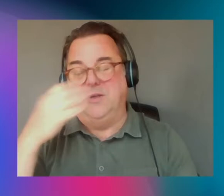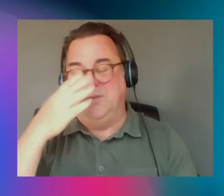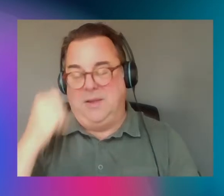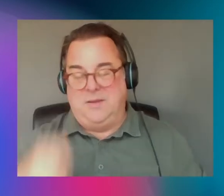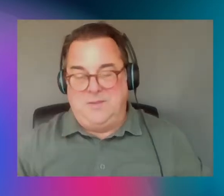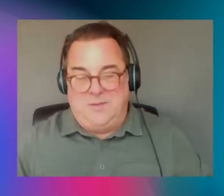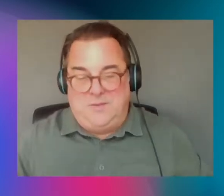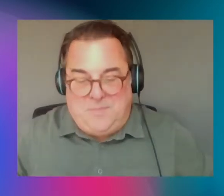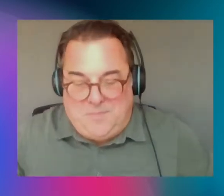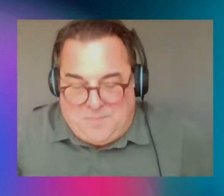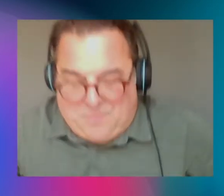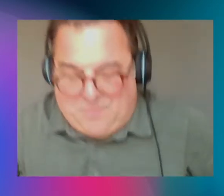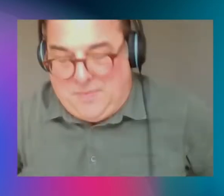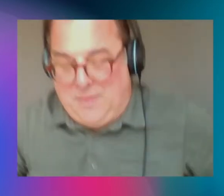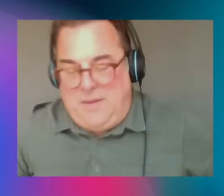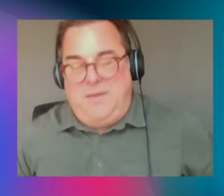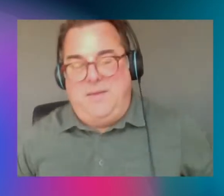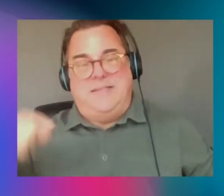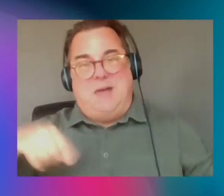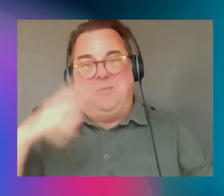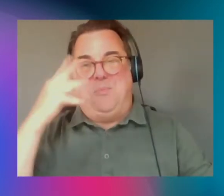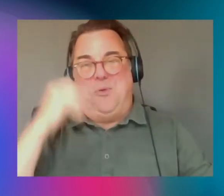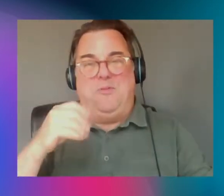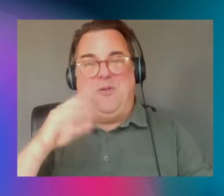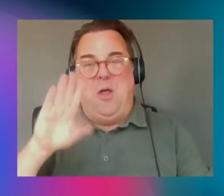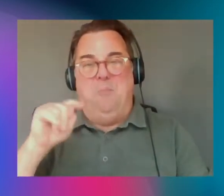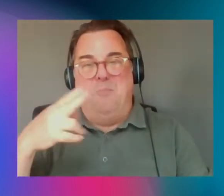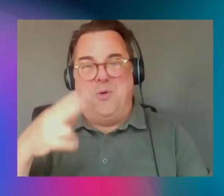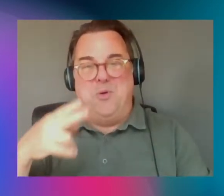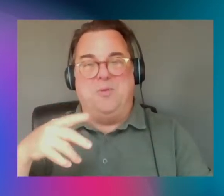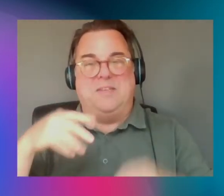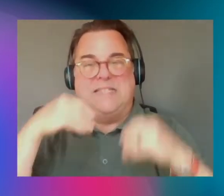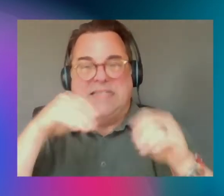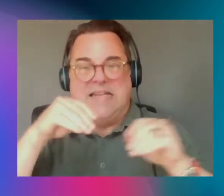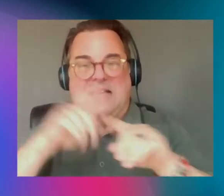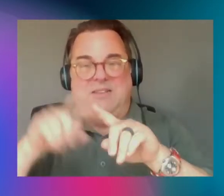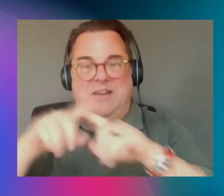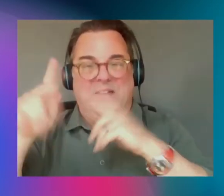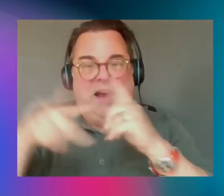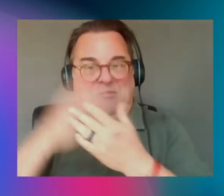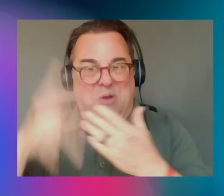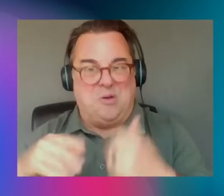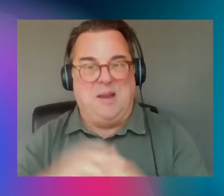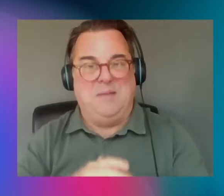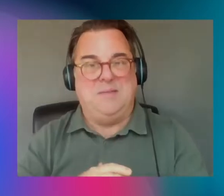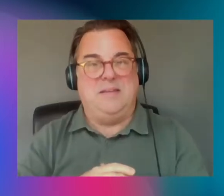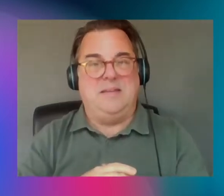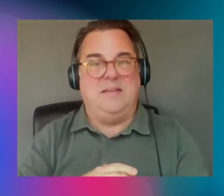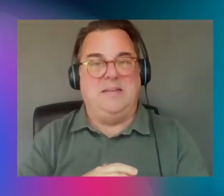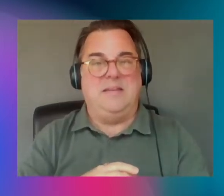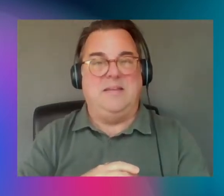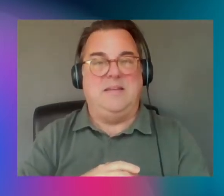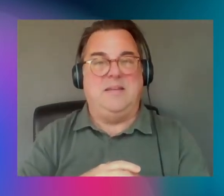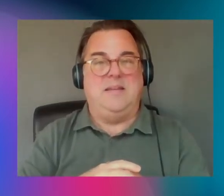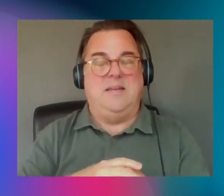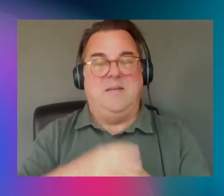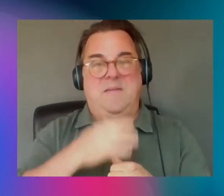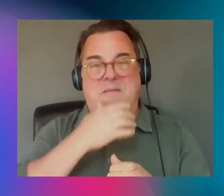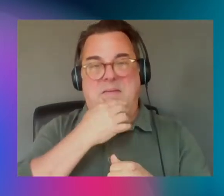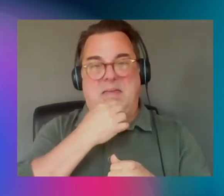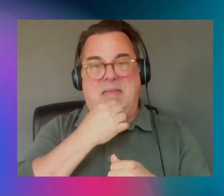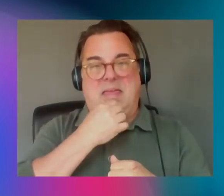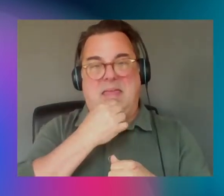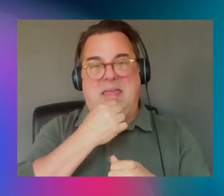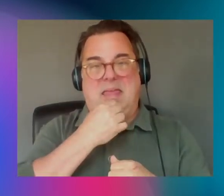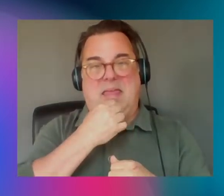booth downstairs. I guess I can brag a little bit. I think we have a fabulous booth. And it's as you get in, you will see it right away. It's the